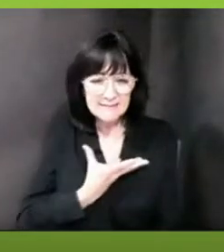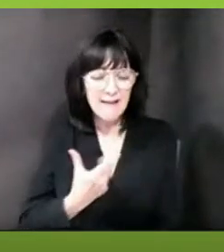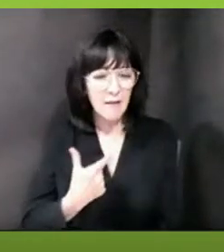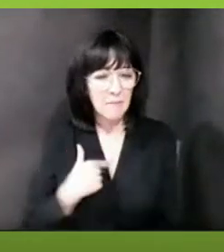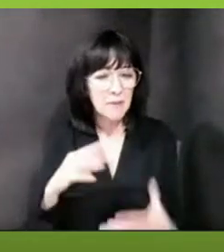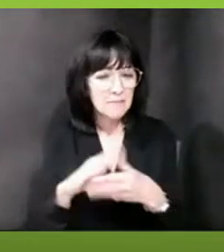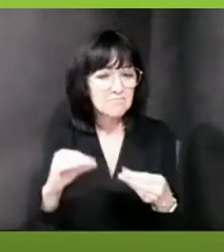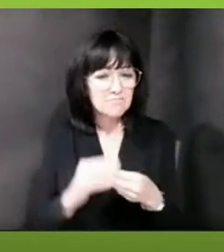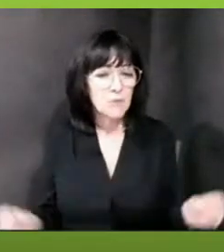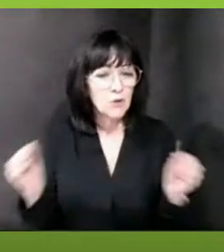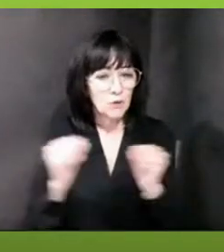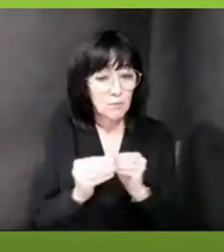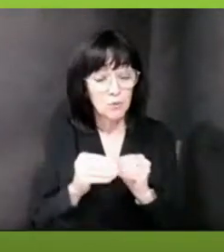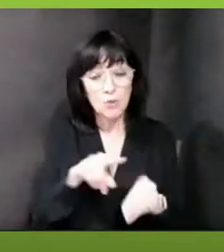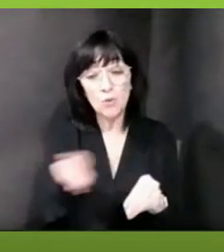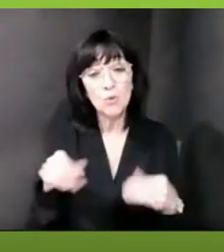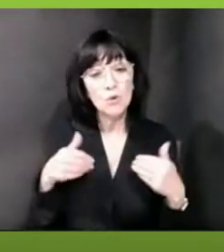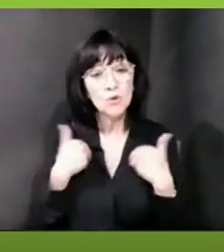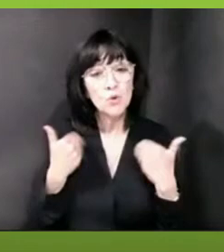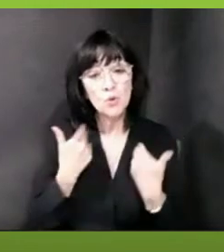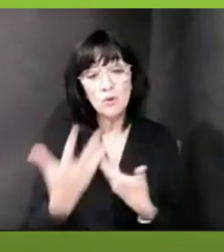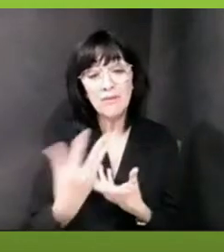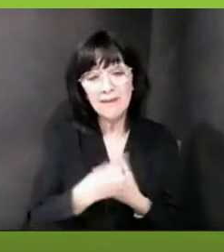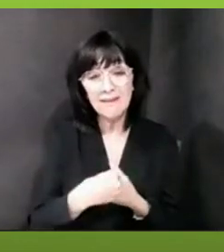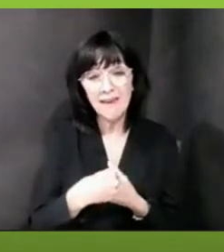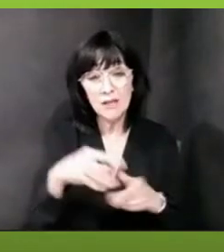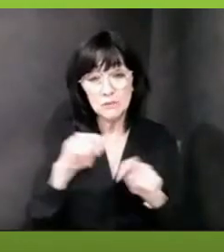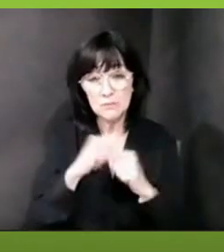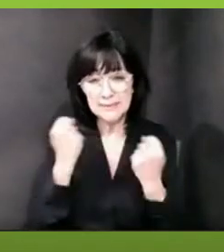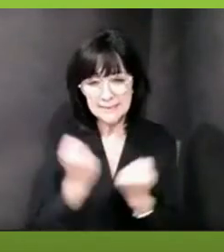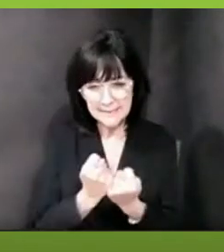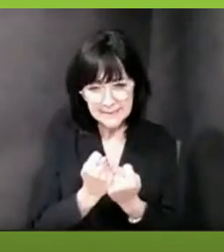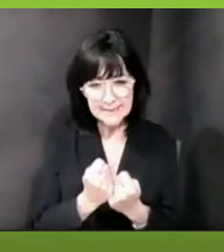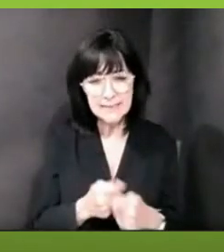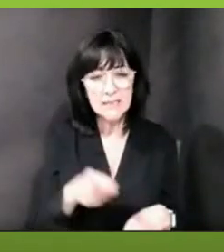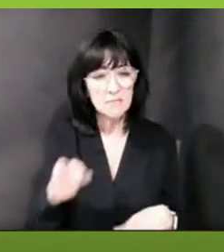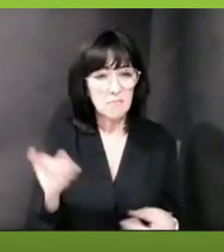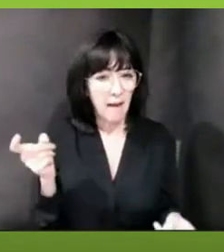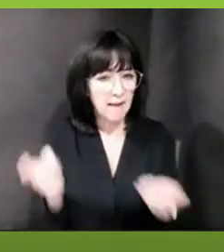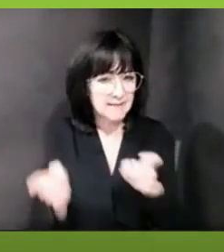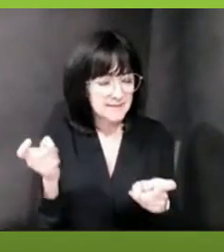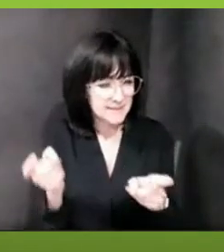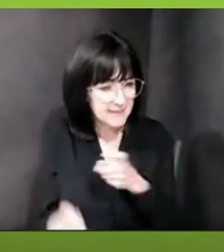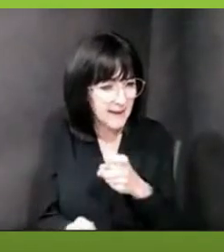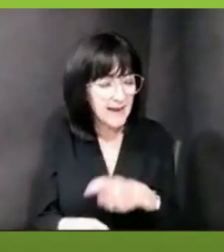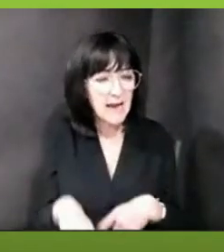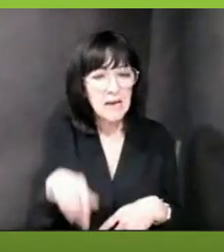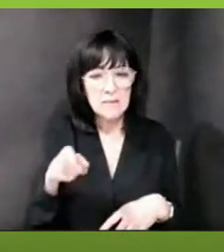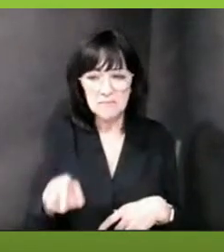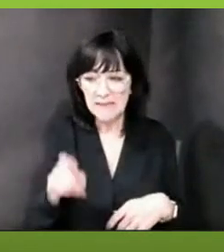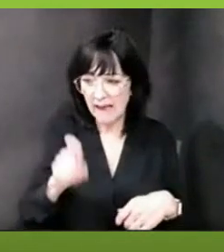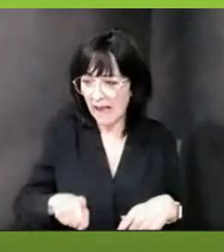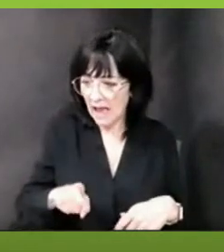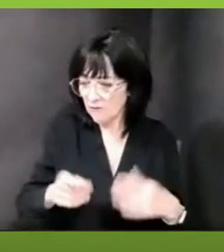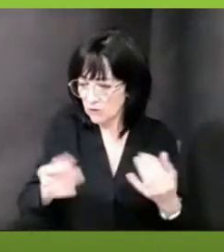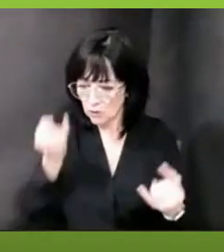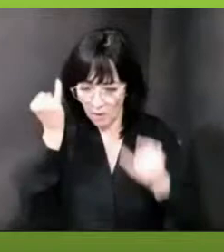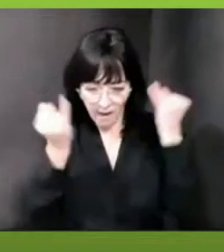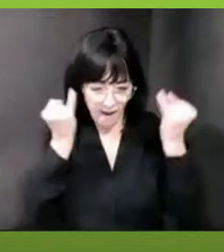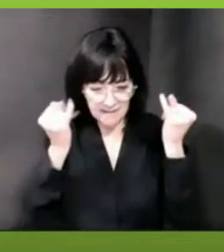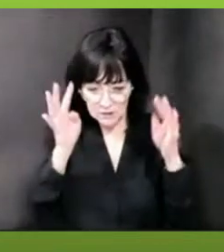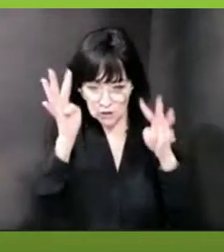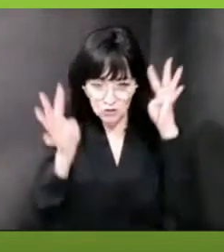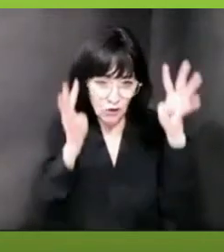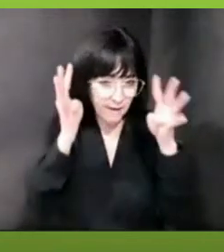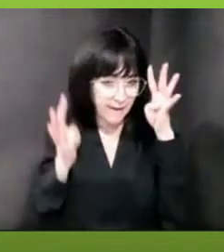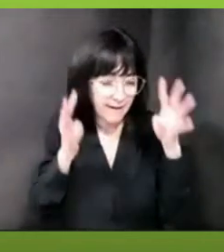youth engagement team has had to adapt, get creative to reach our young people where they are, and what